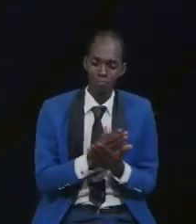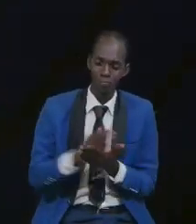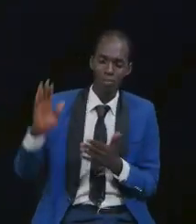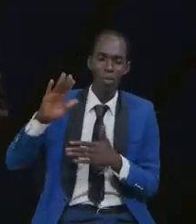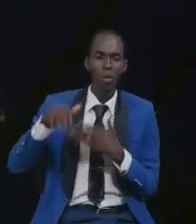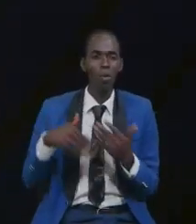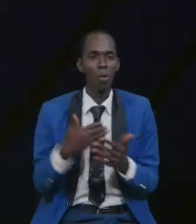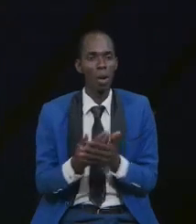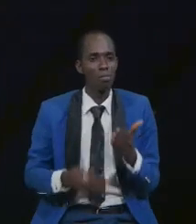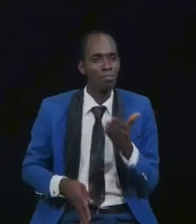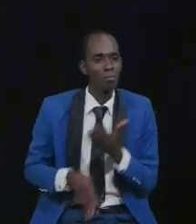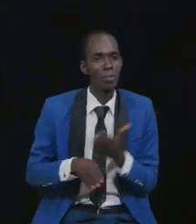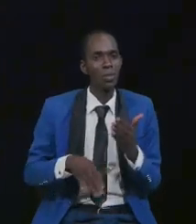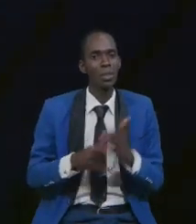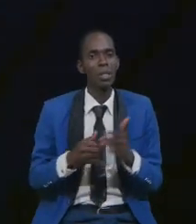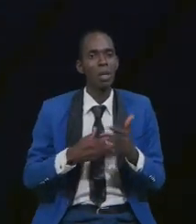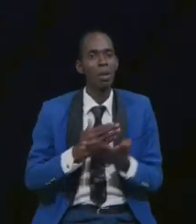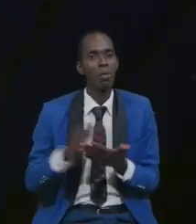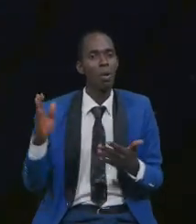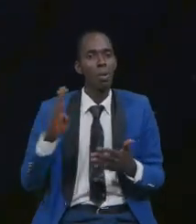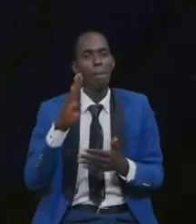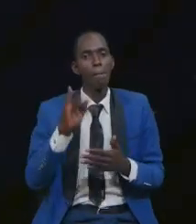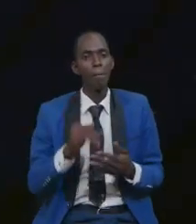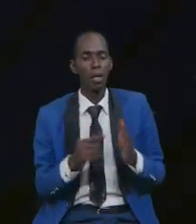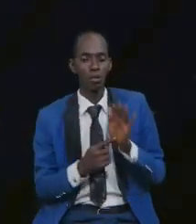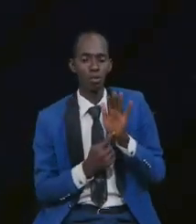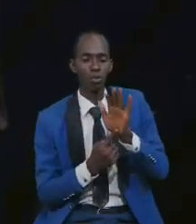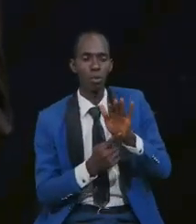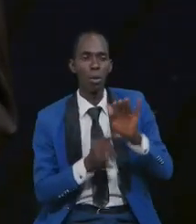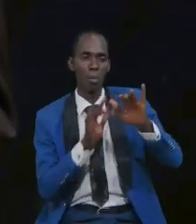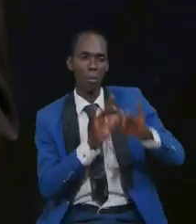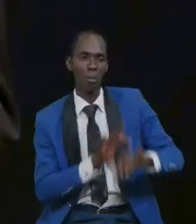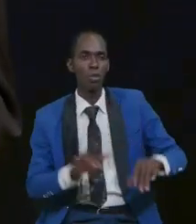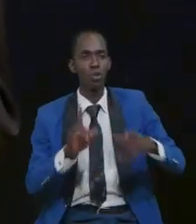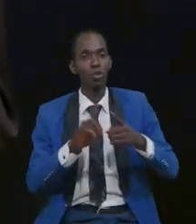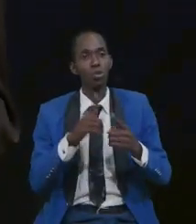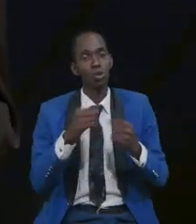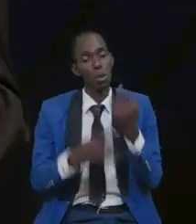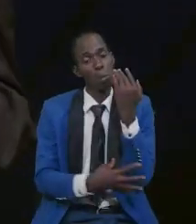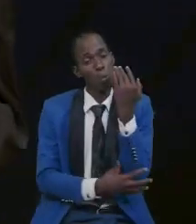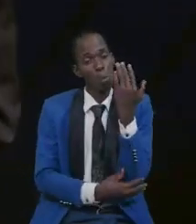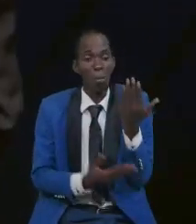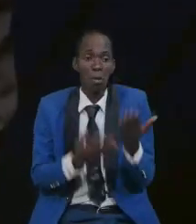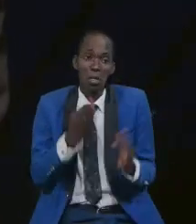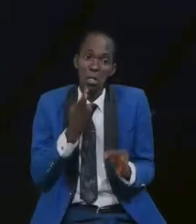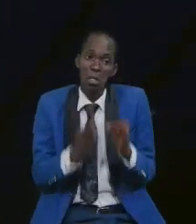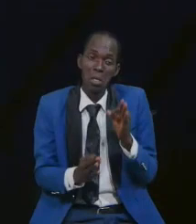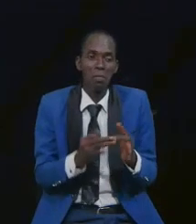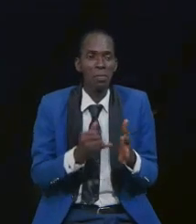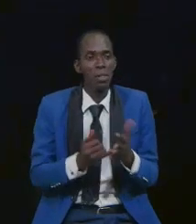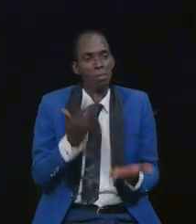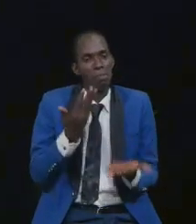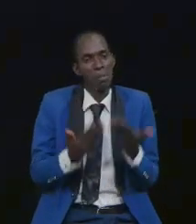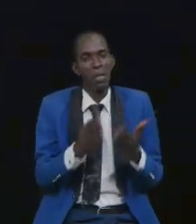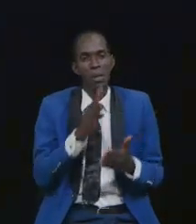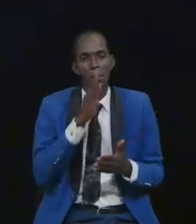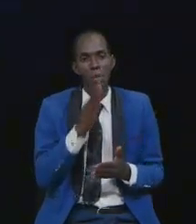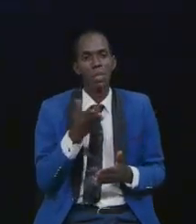cast them away by showing mercy to the poor. It may be a lengthening of